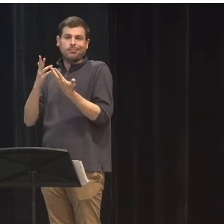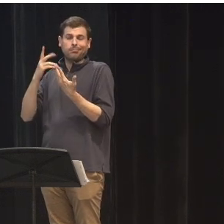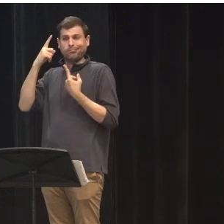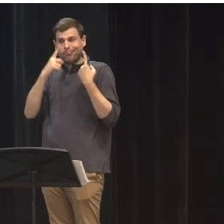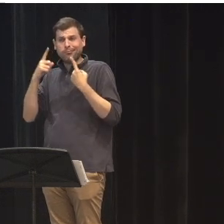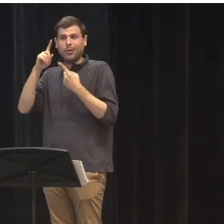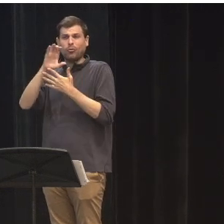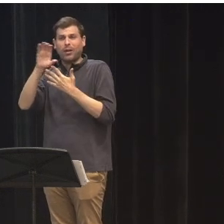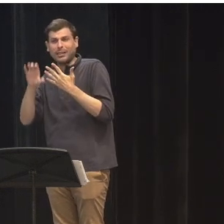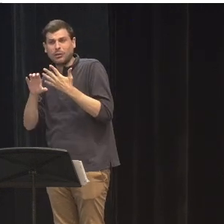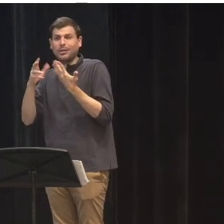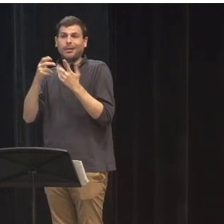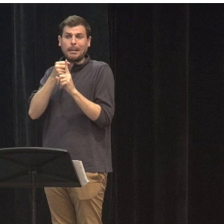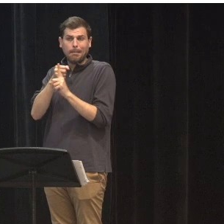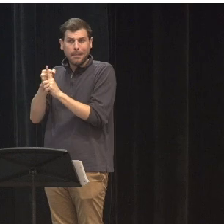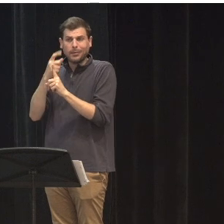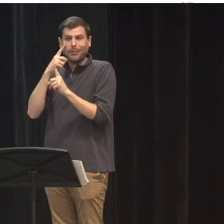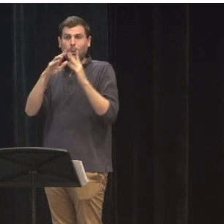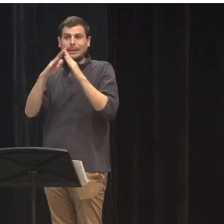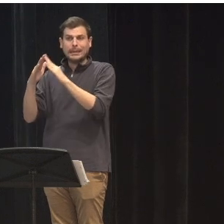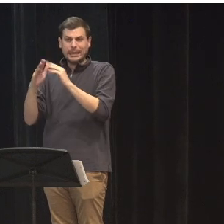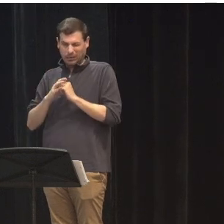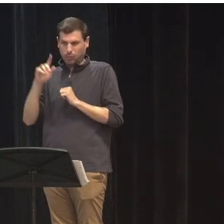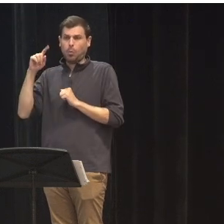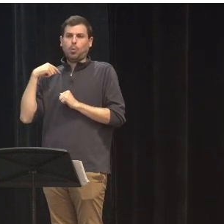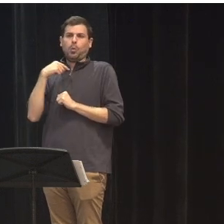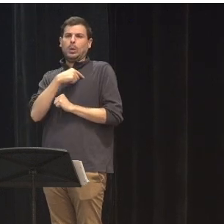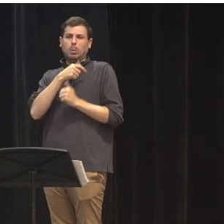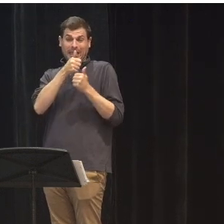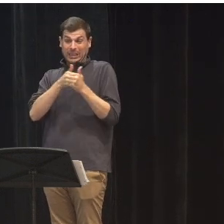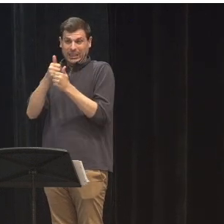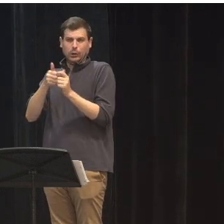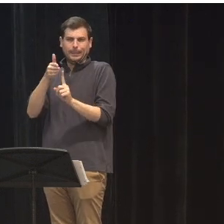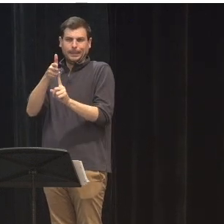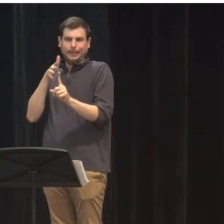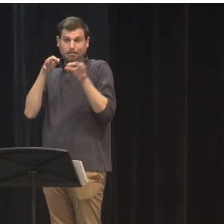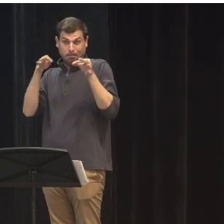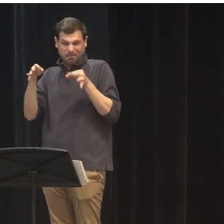for impacts within the city of New York. The first column here identifies